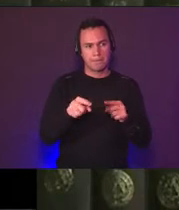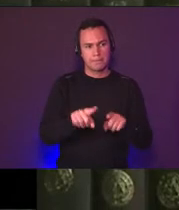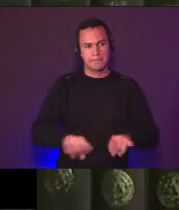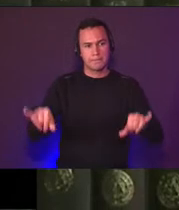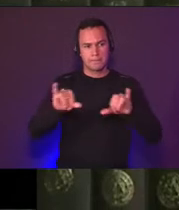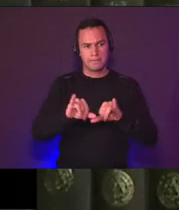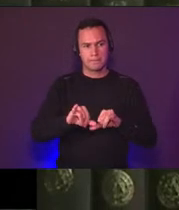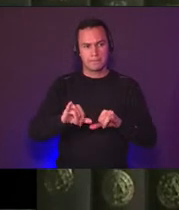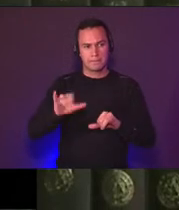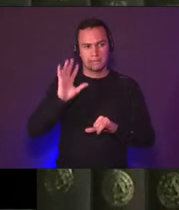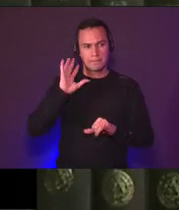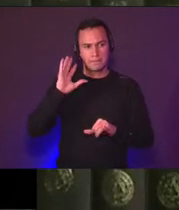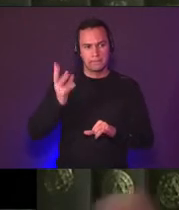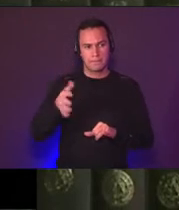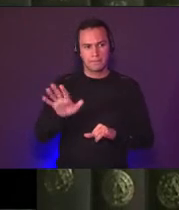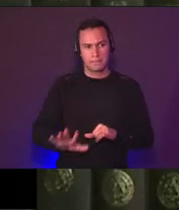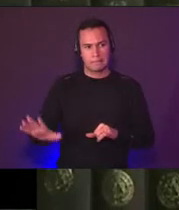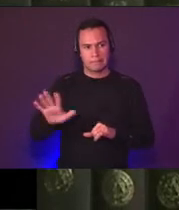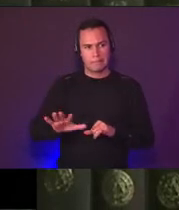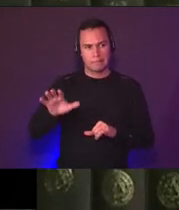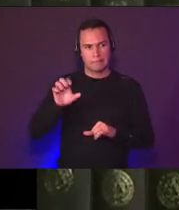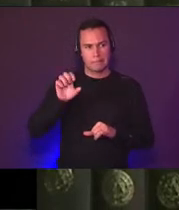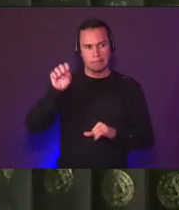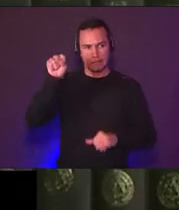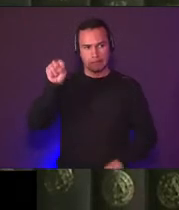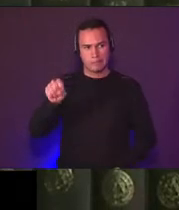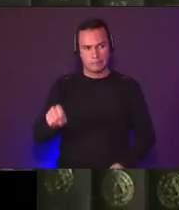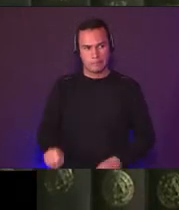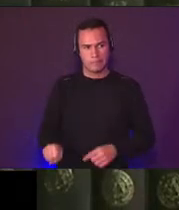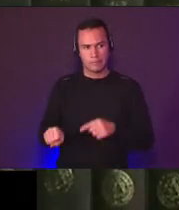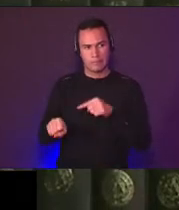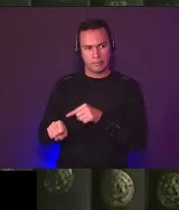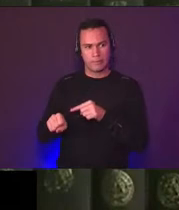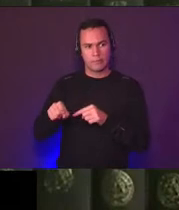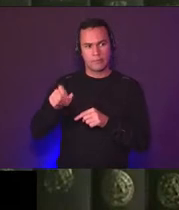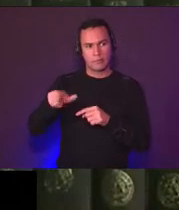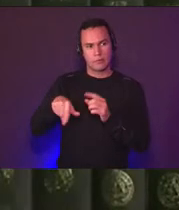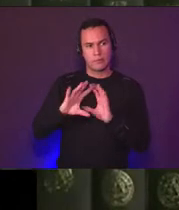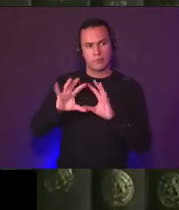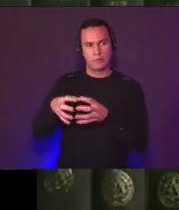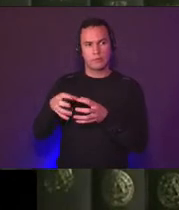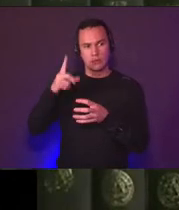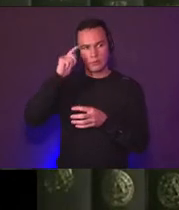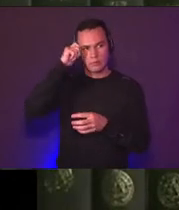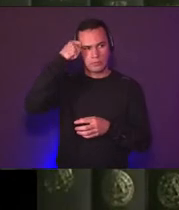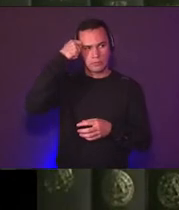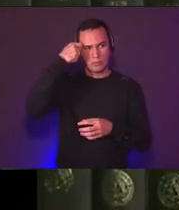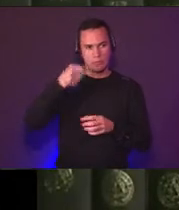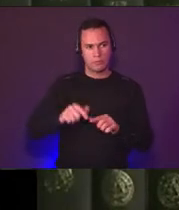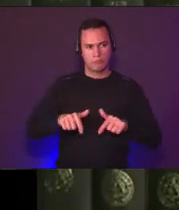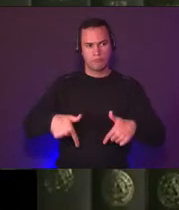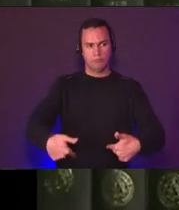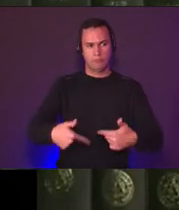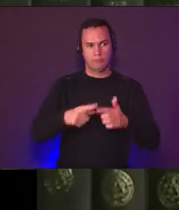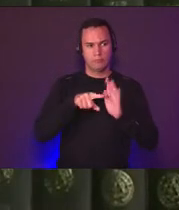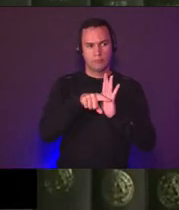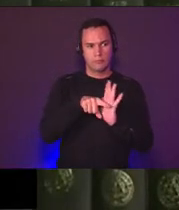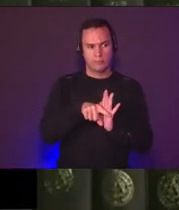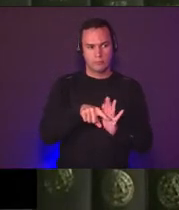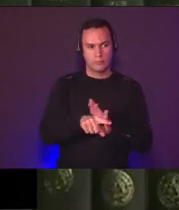the failure of assimilation of Southern blacks who moved to the urban north and couldn't adjust to